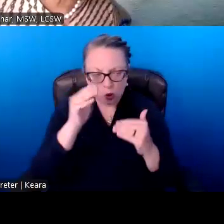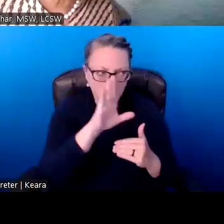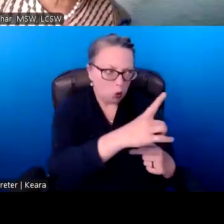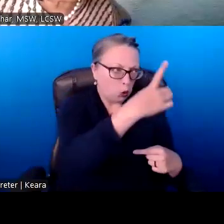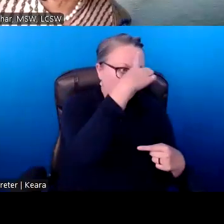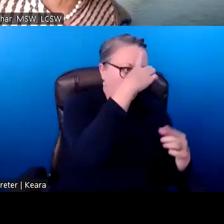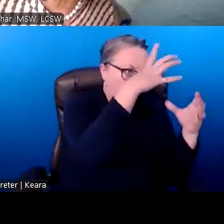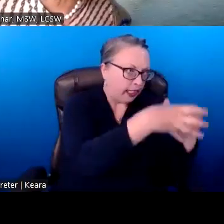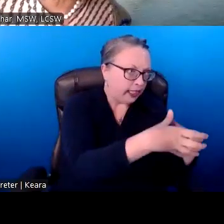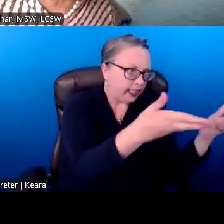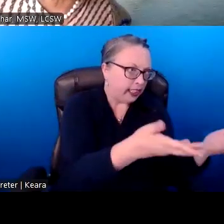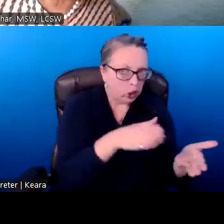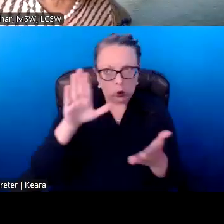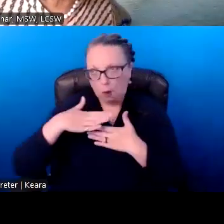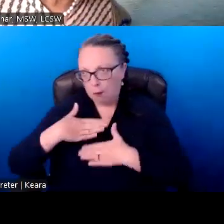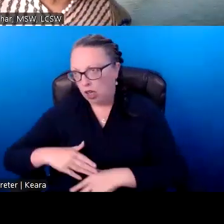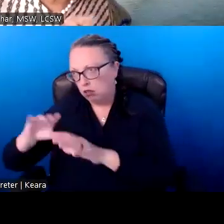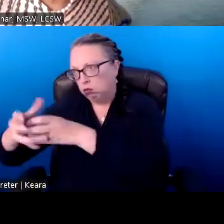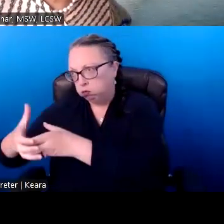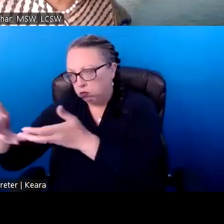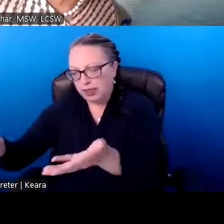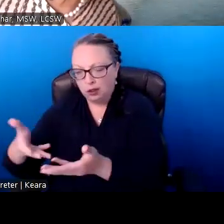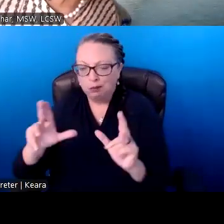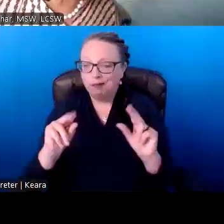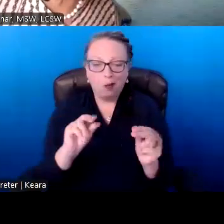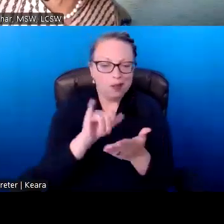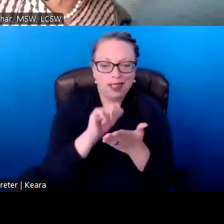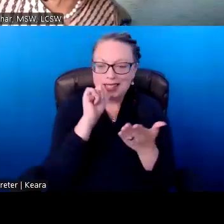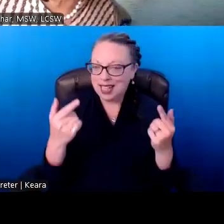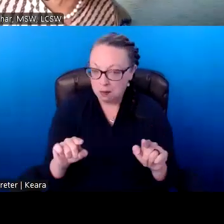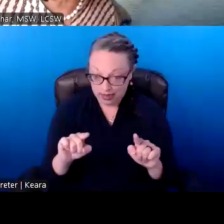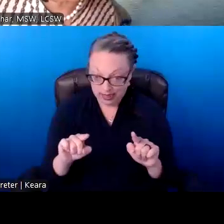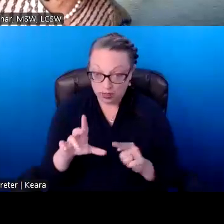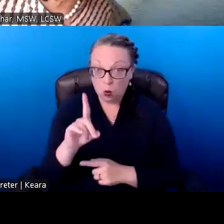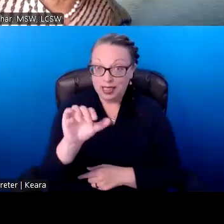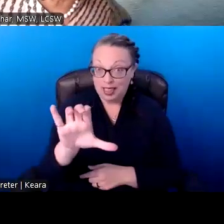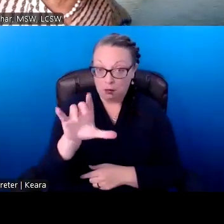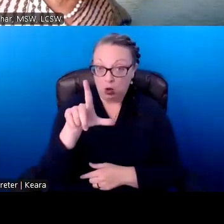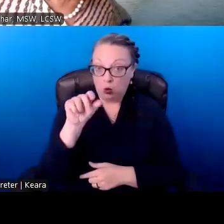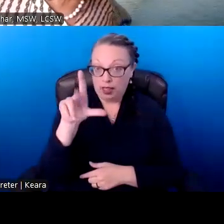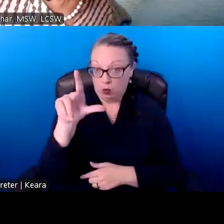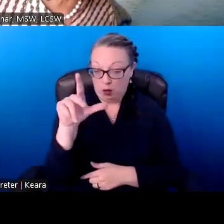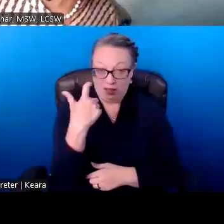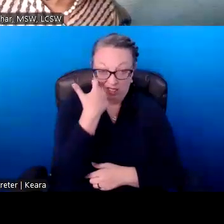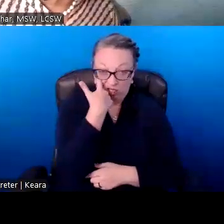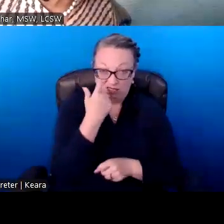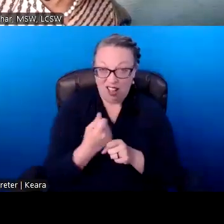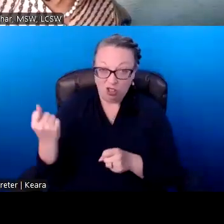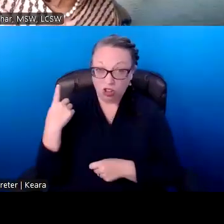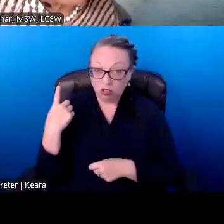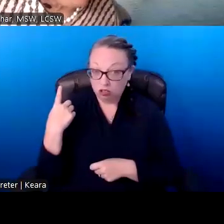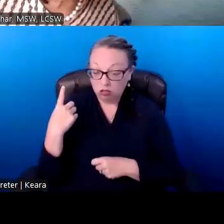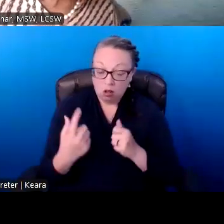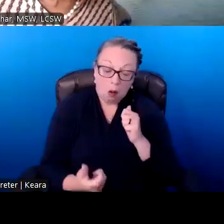body is here. Nope, it doesn't happen that way. As of December 2023, which was just last year, more